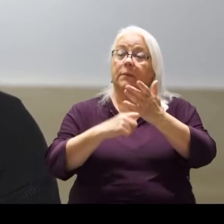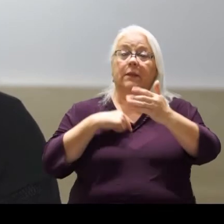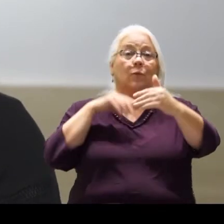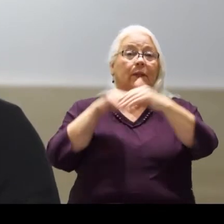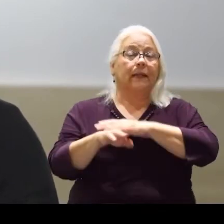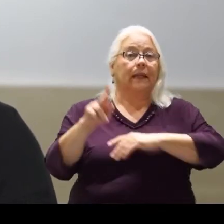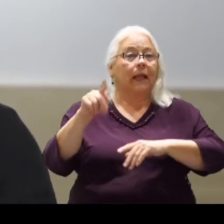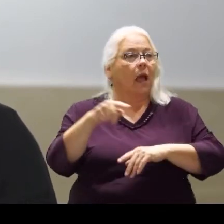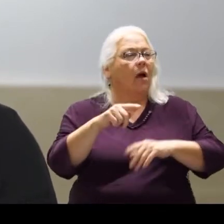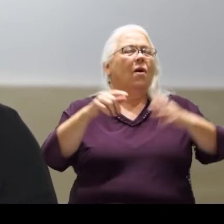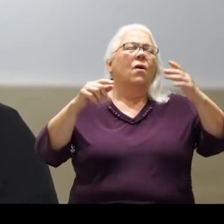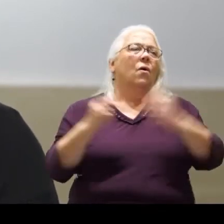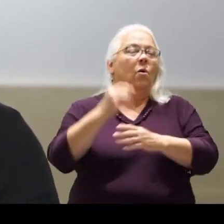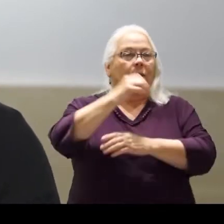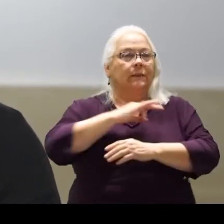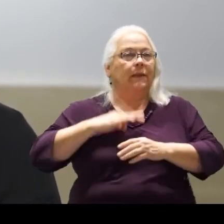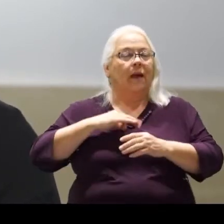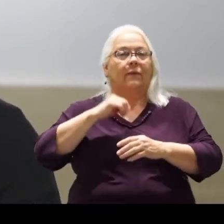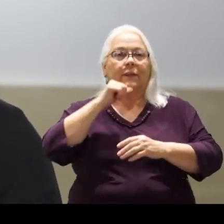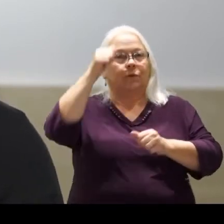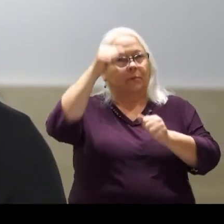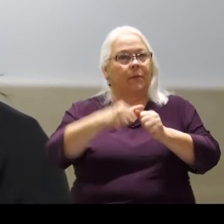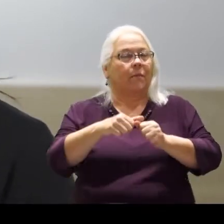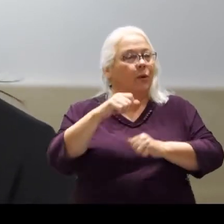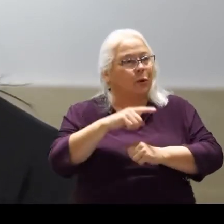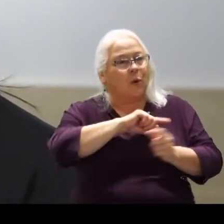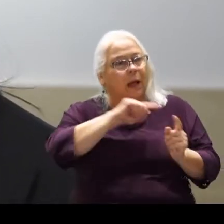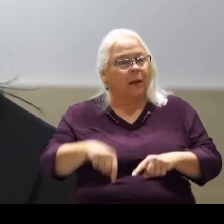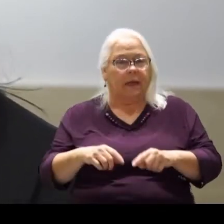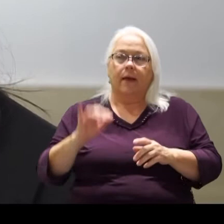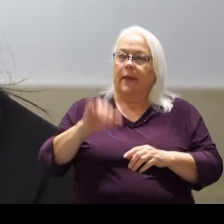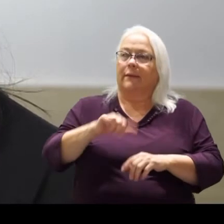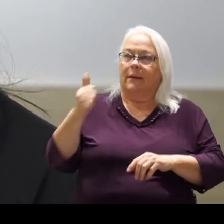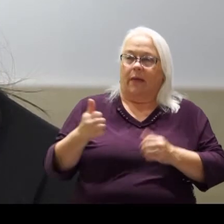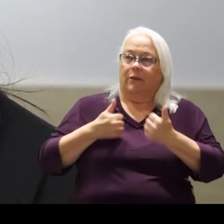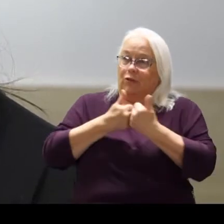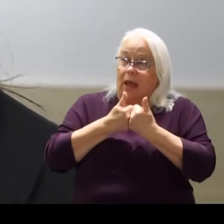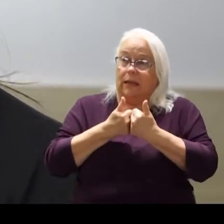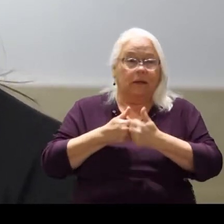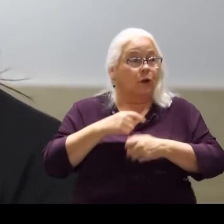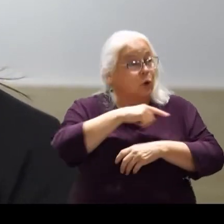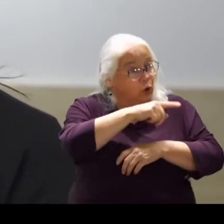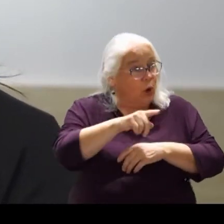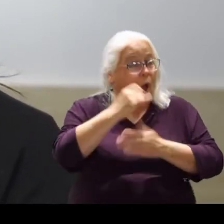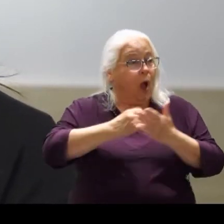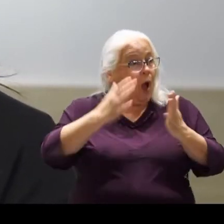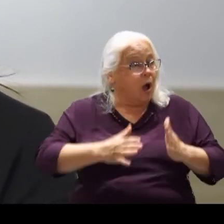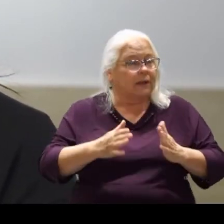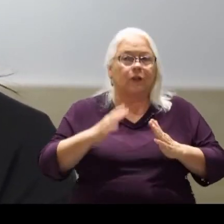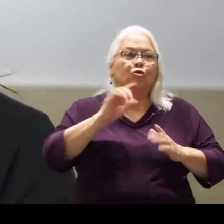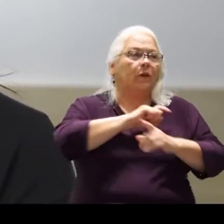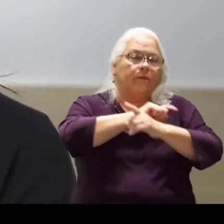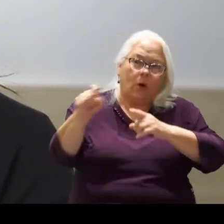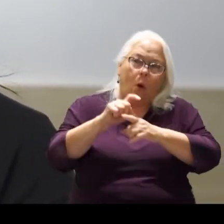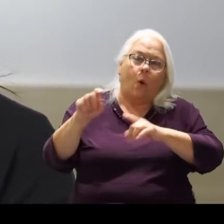would come in some days and people wouldn't expect me. They wouldn't have remembered that I was coming. So that's another challenge as well, making sure